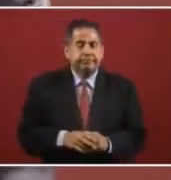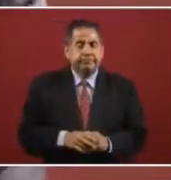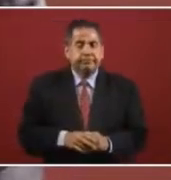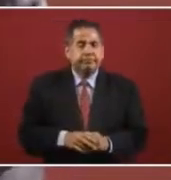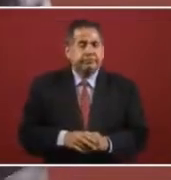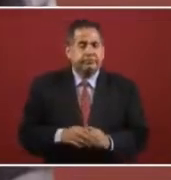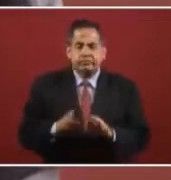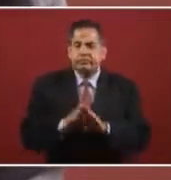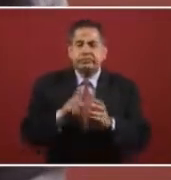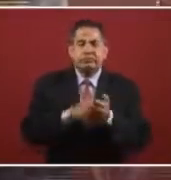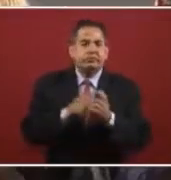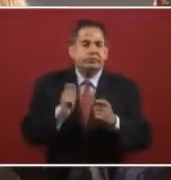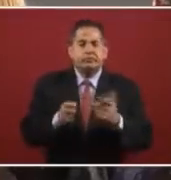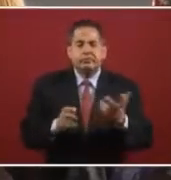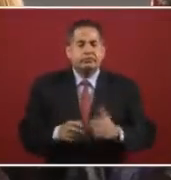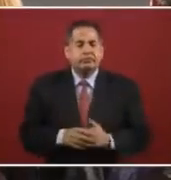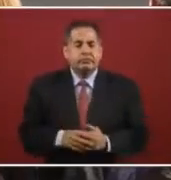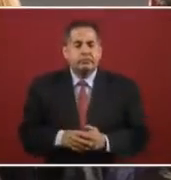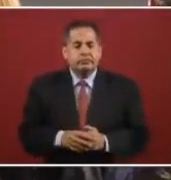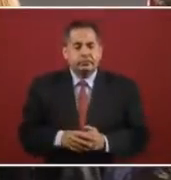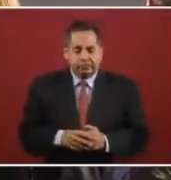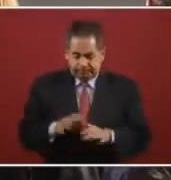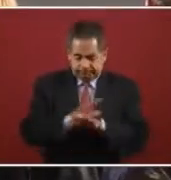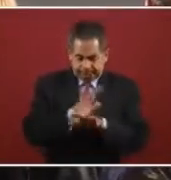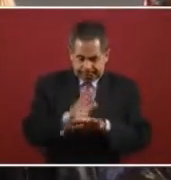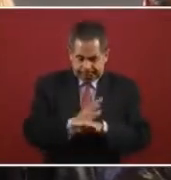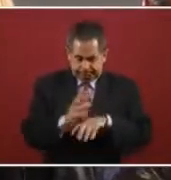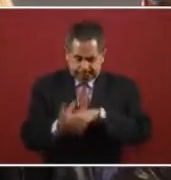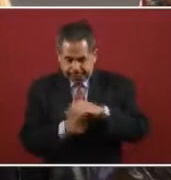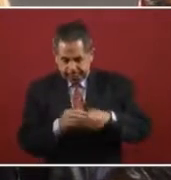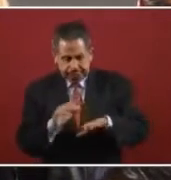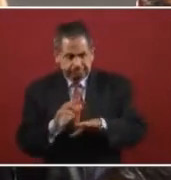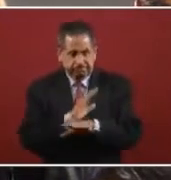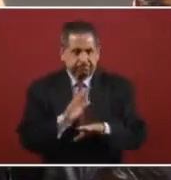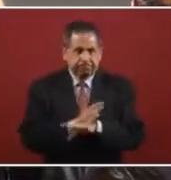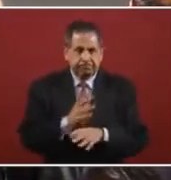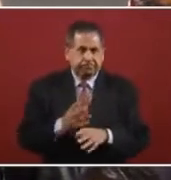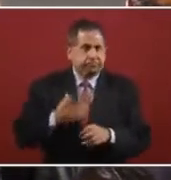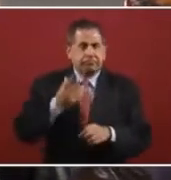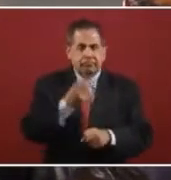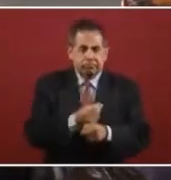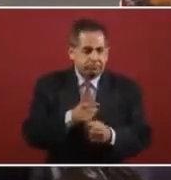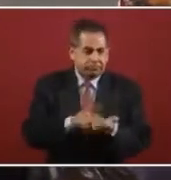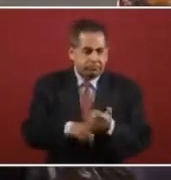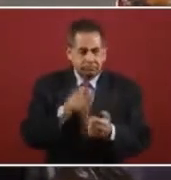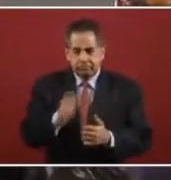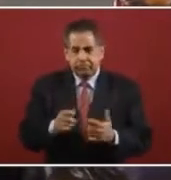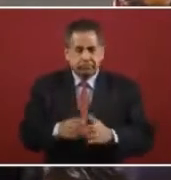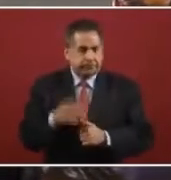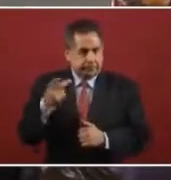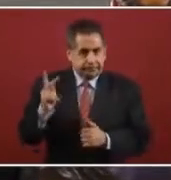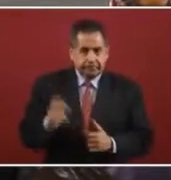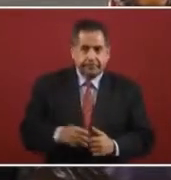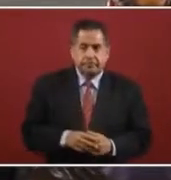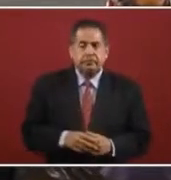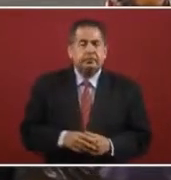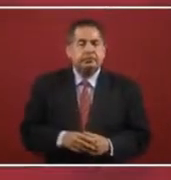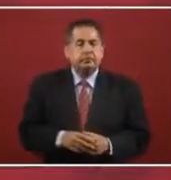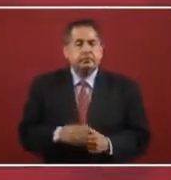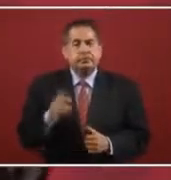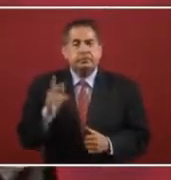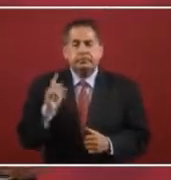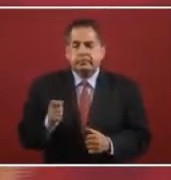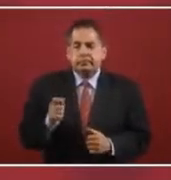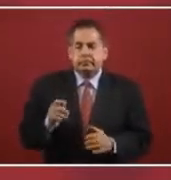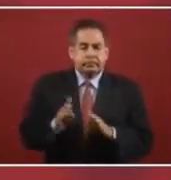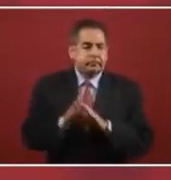is why this adjustment that is being taken in, no dejan